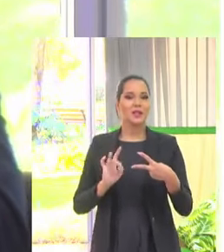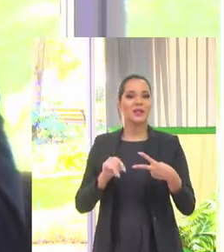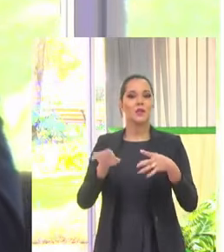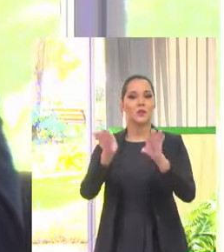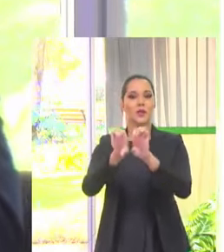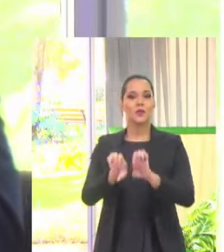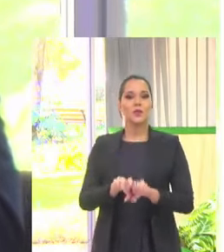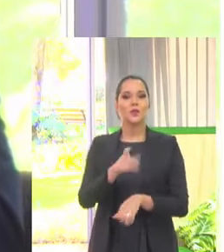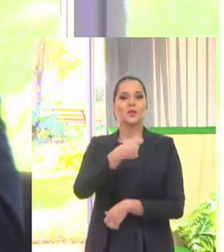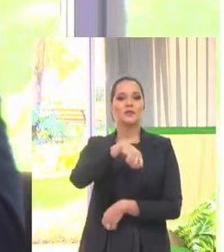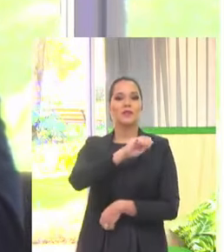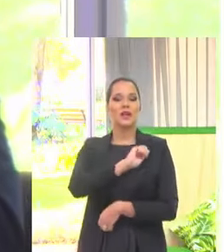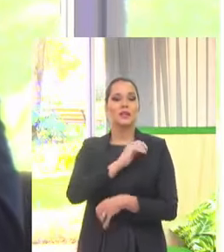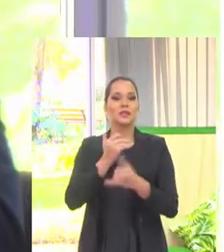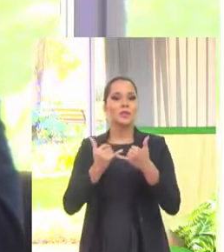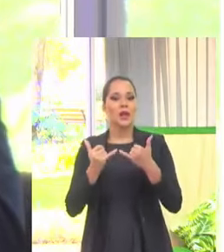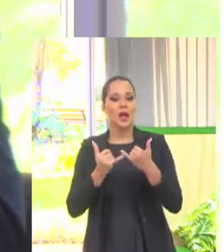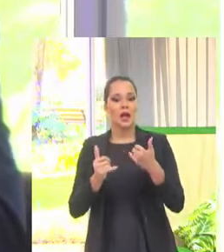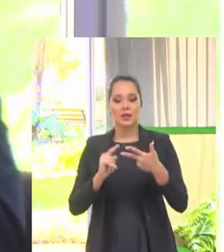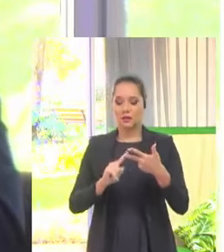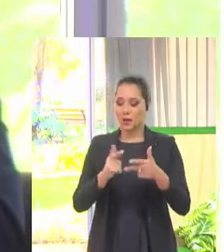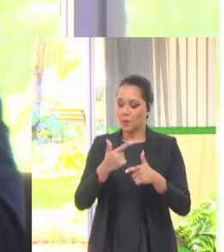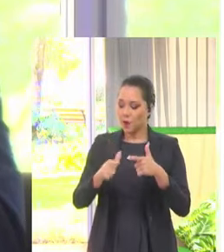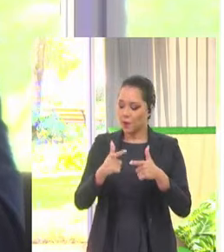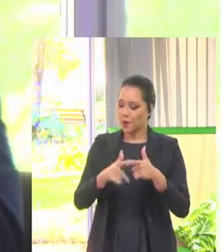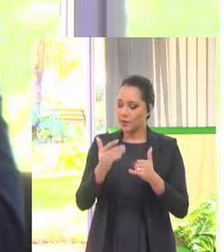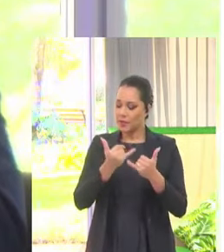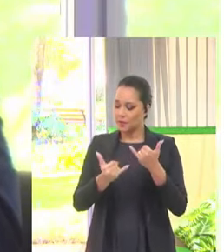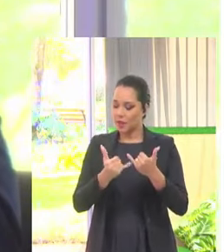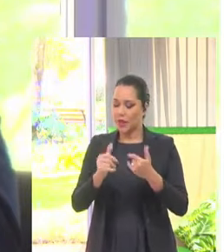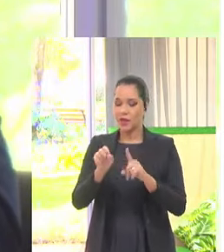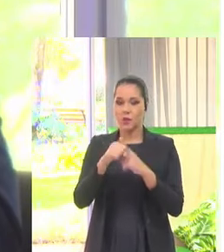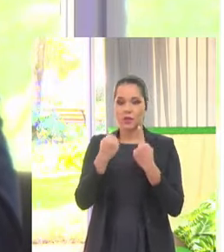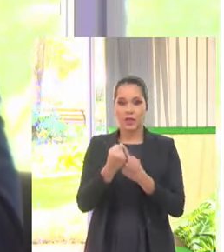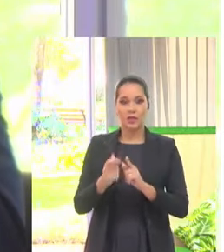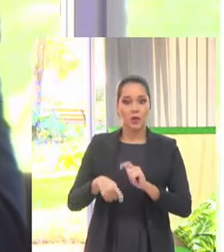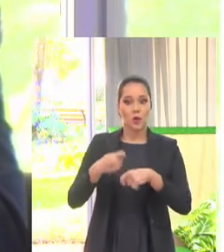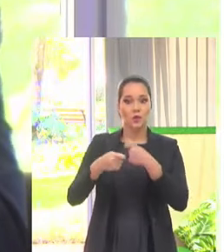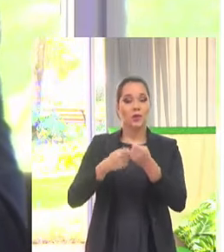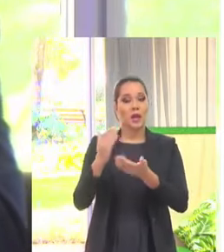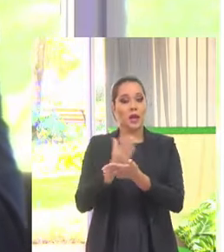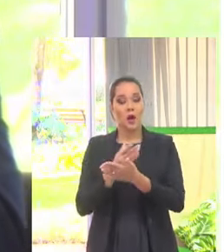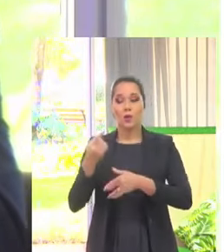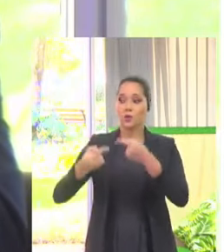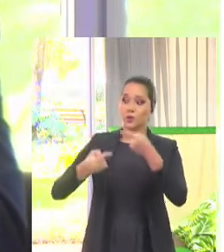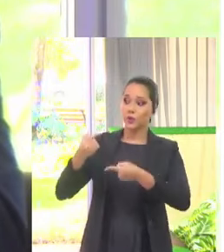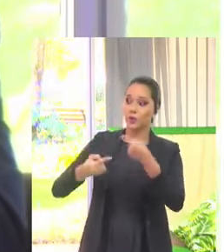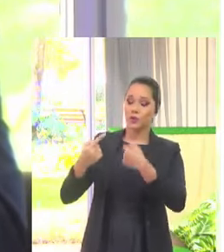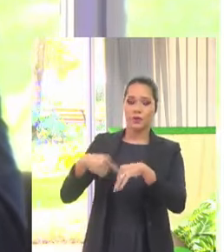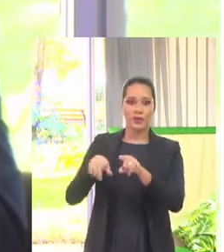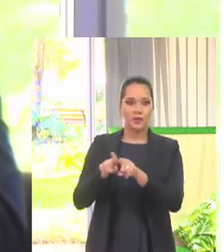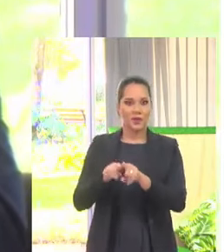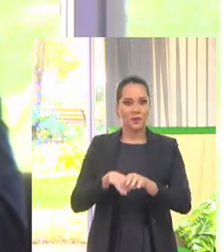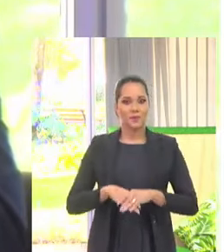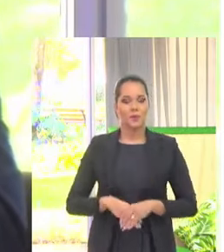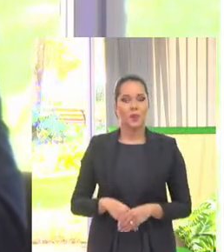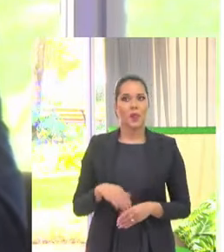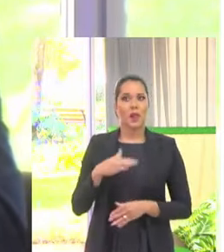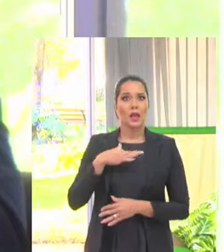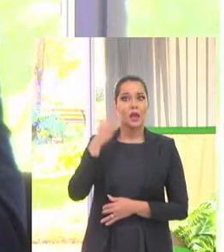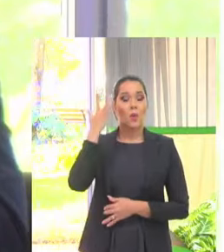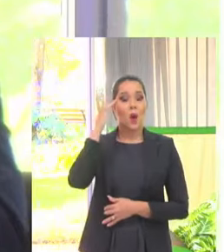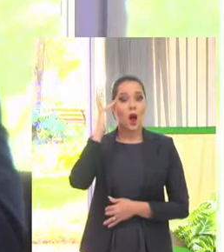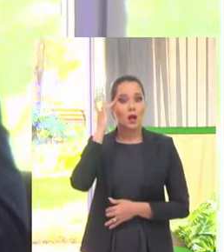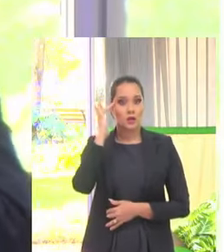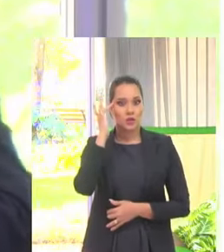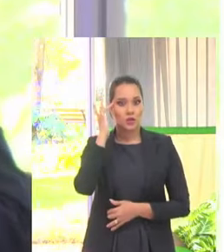structures, similar problems, social, economic, and some political. And I think just